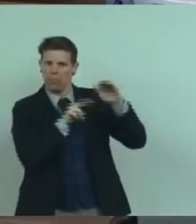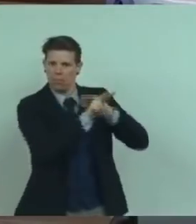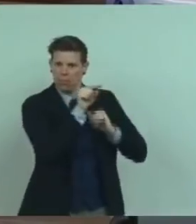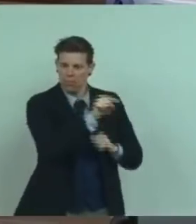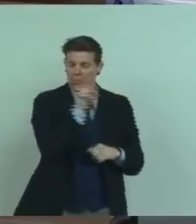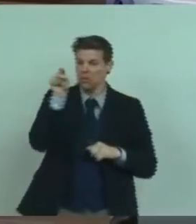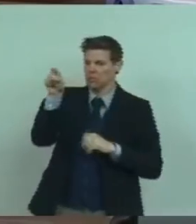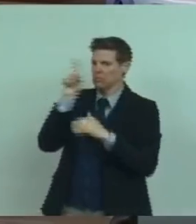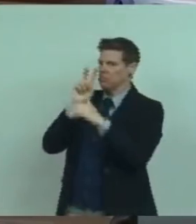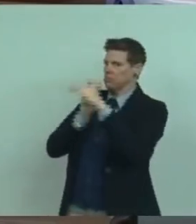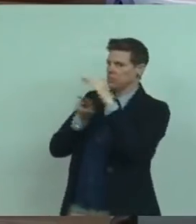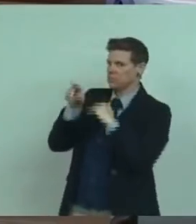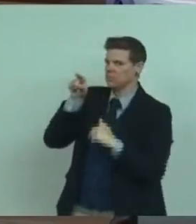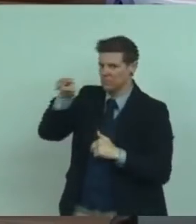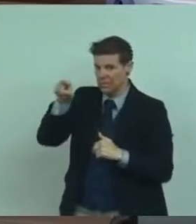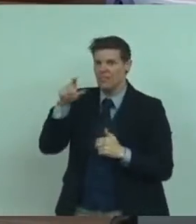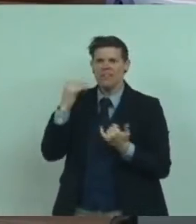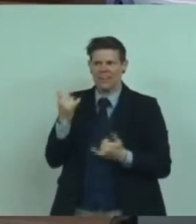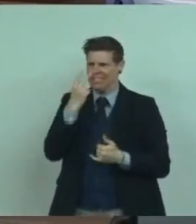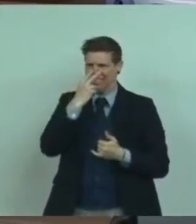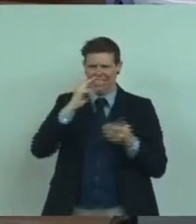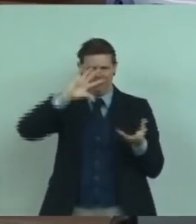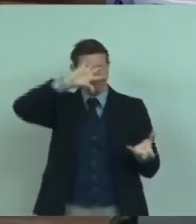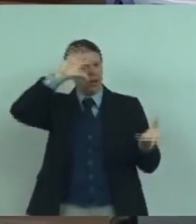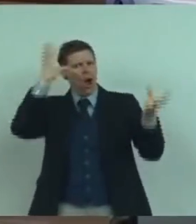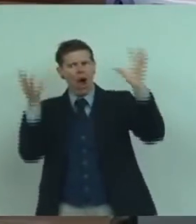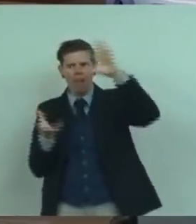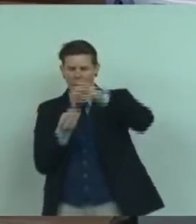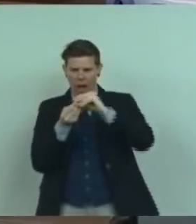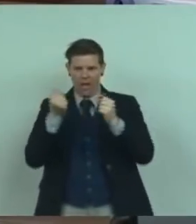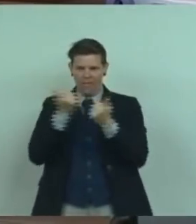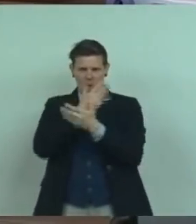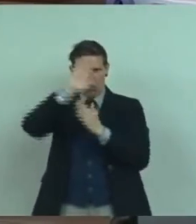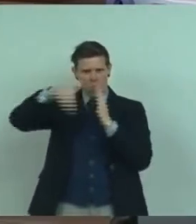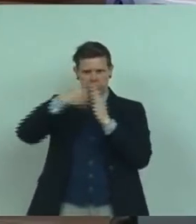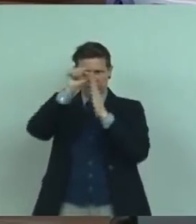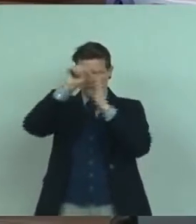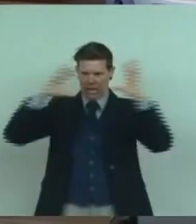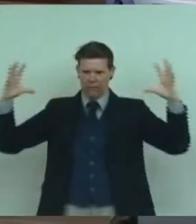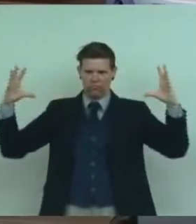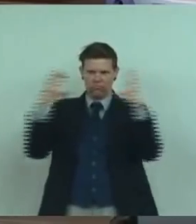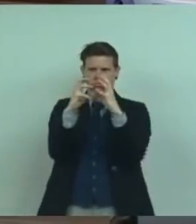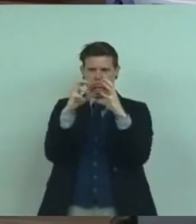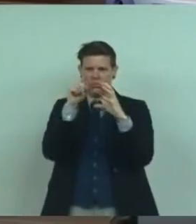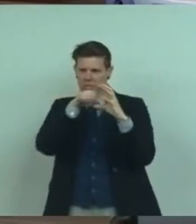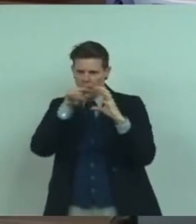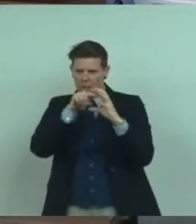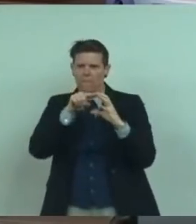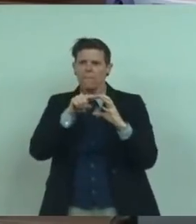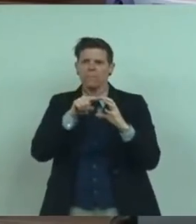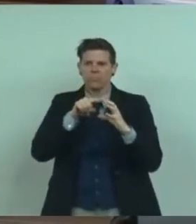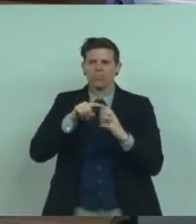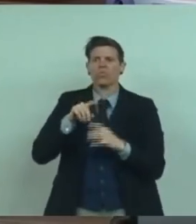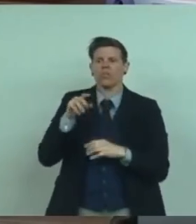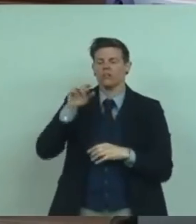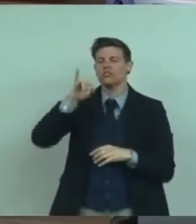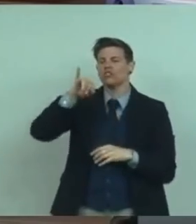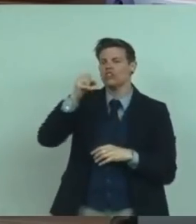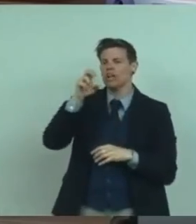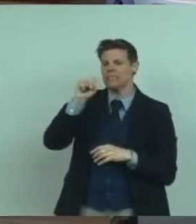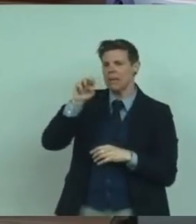But next week, we have folks, and Jason Mitchell, the CMO of Presbyterian, is leading this effort, who will come back